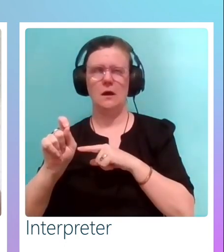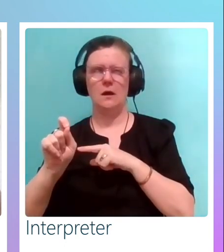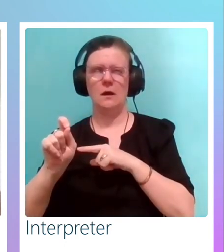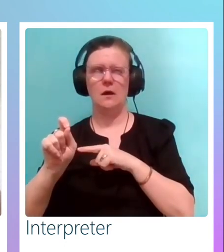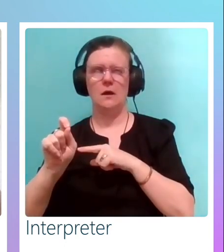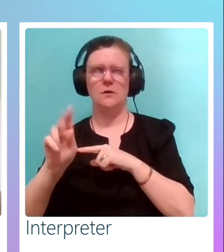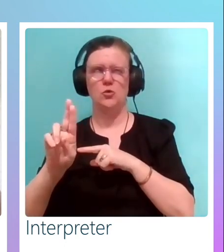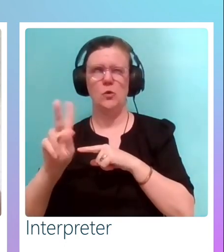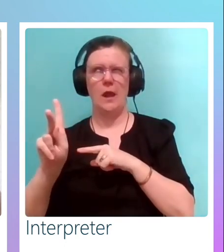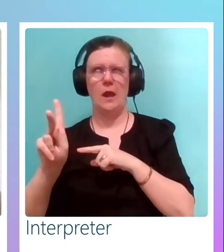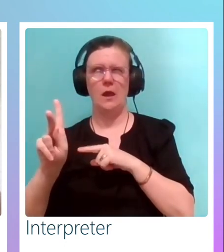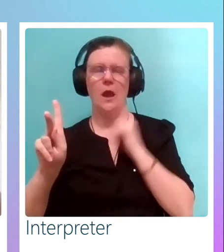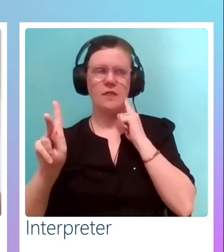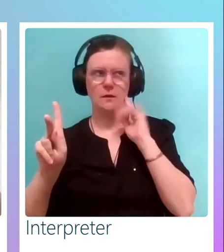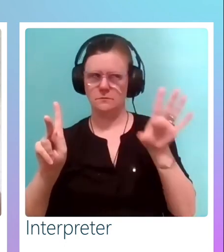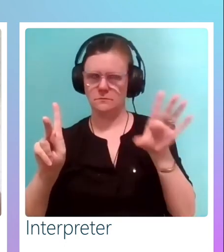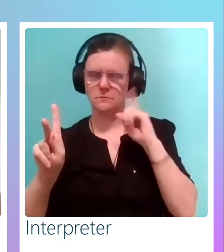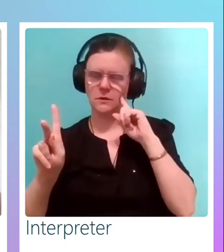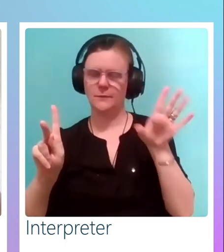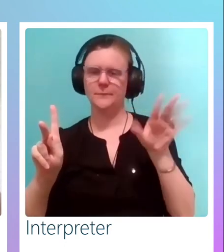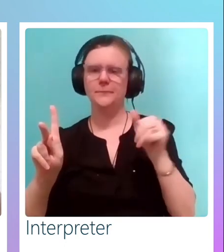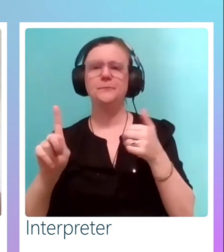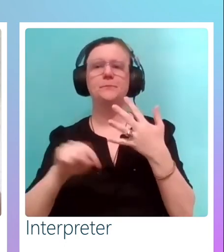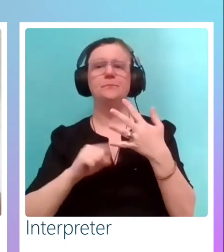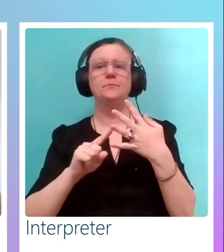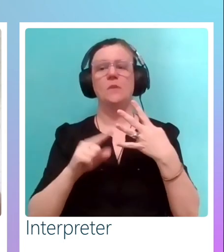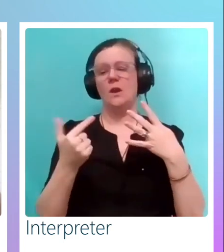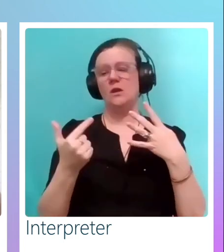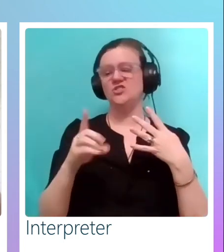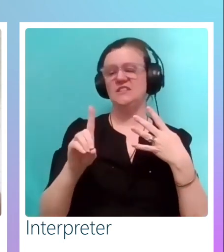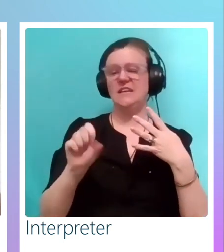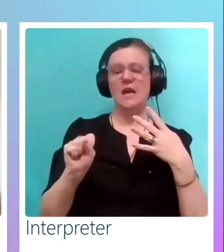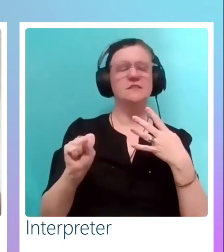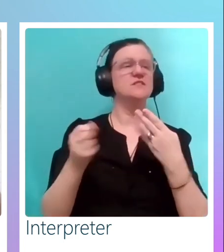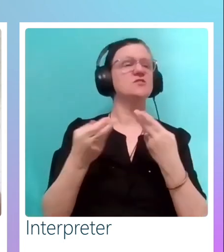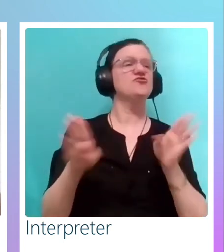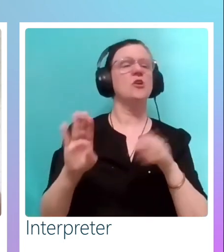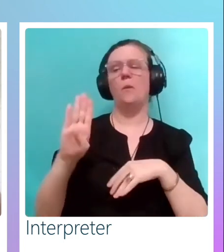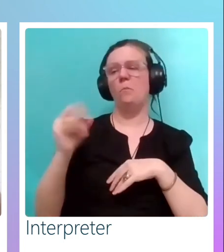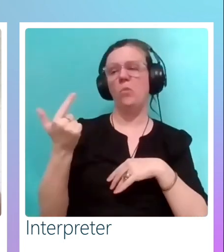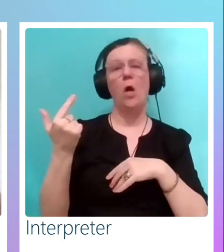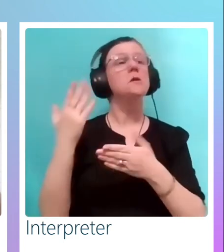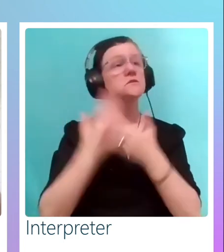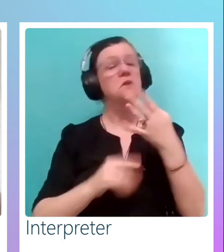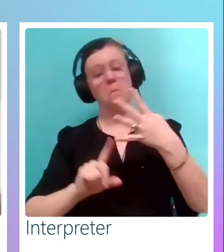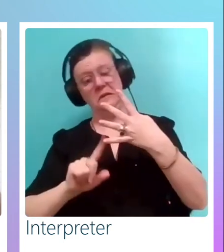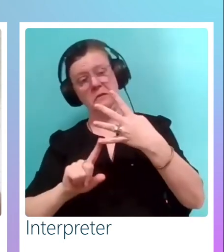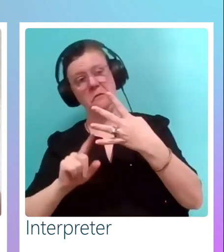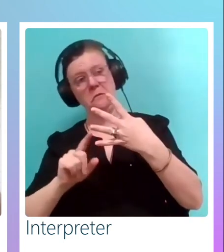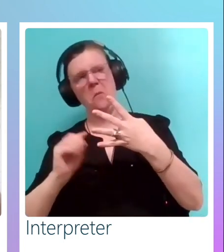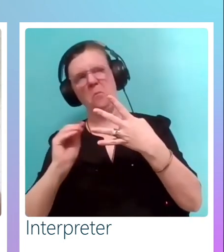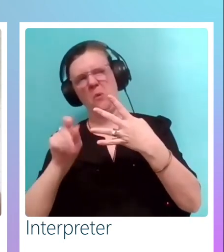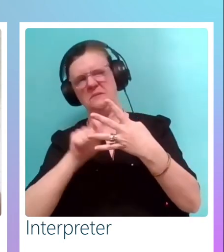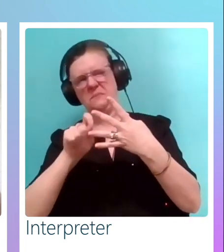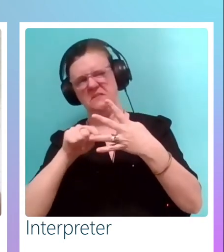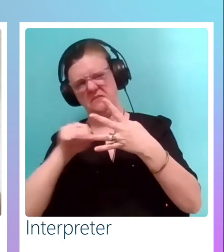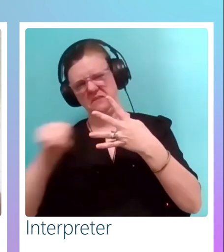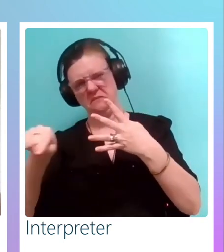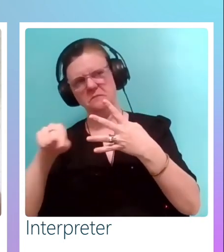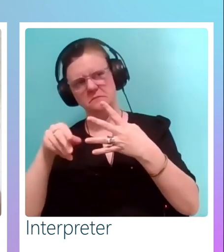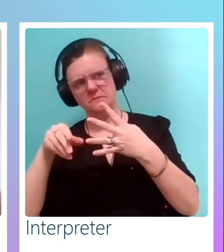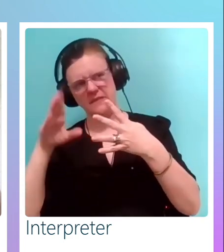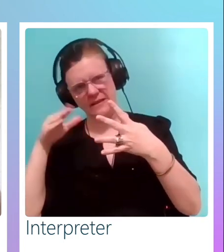I think that's right. There's also a GDS general blog. So some things appear on the GDS general blog, but we have an accessibility blog, which